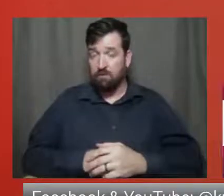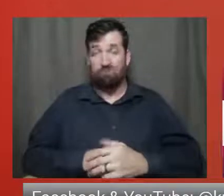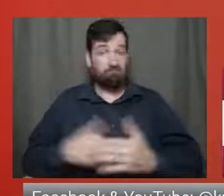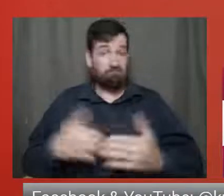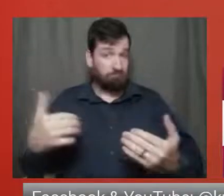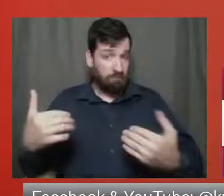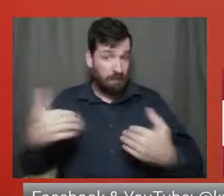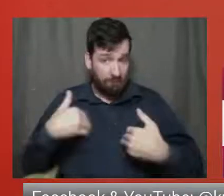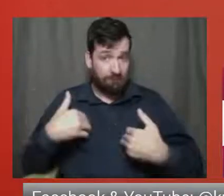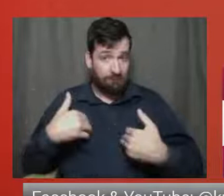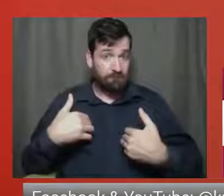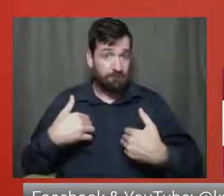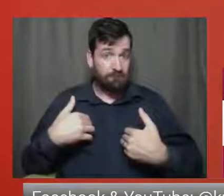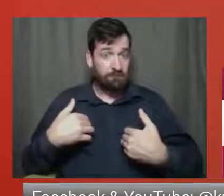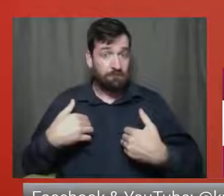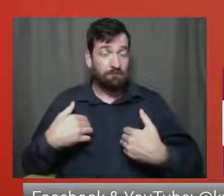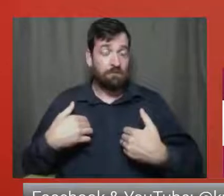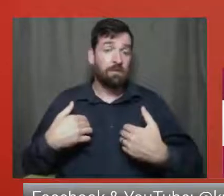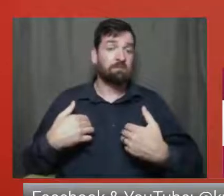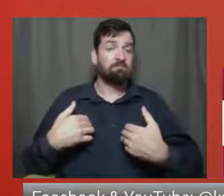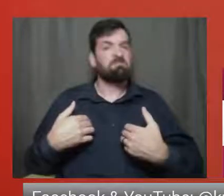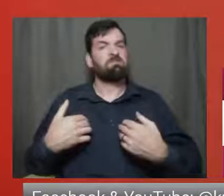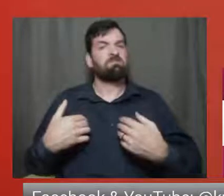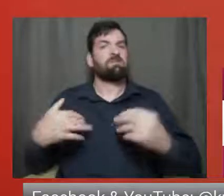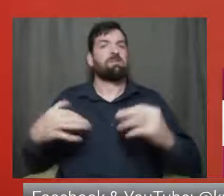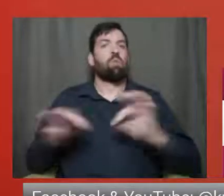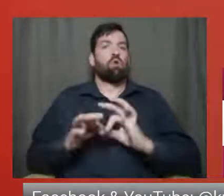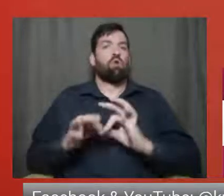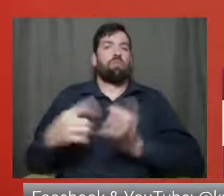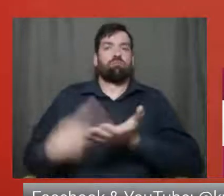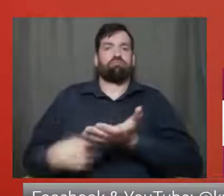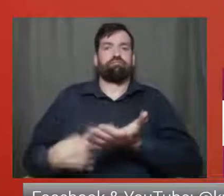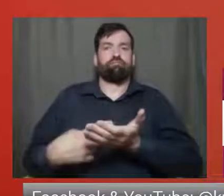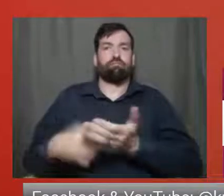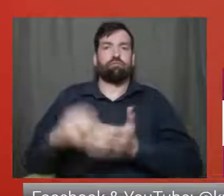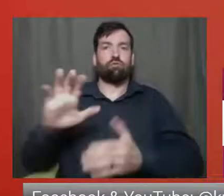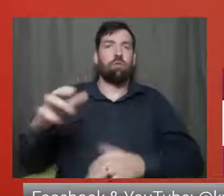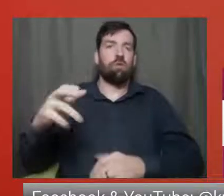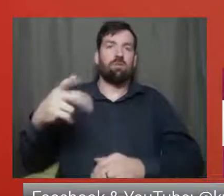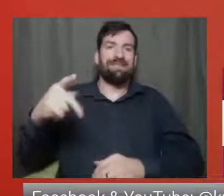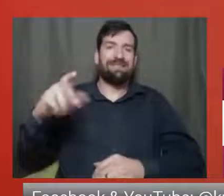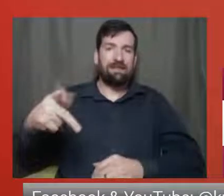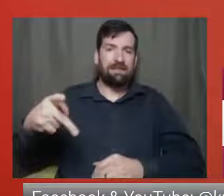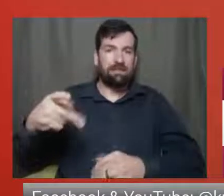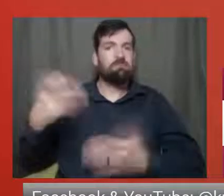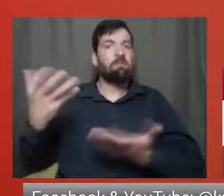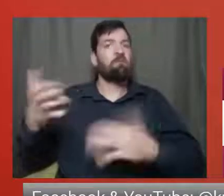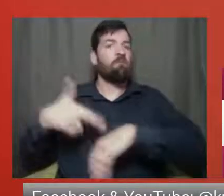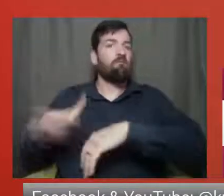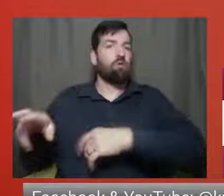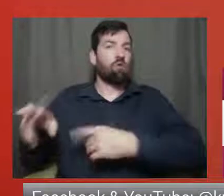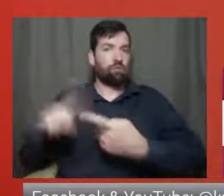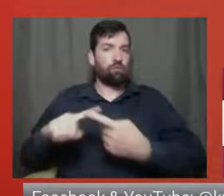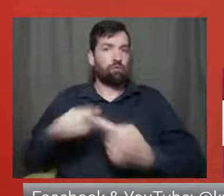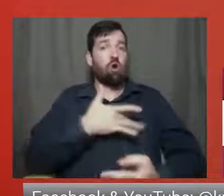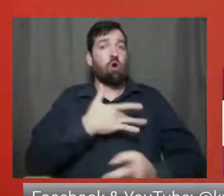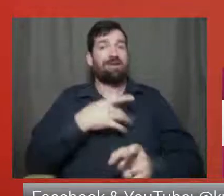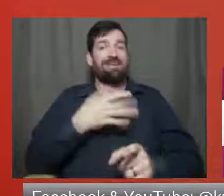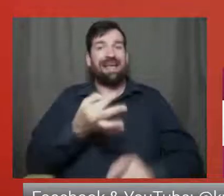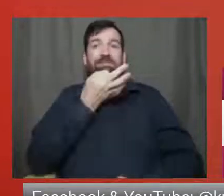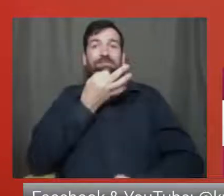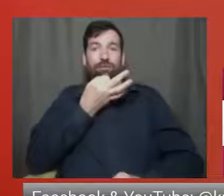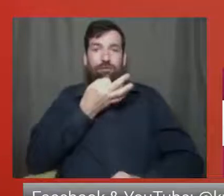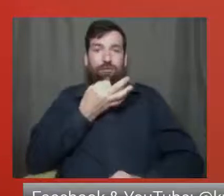symptoms, it would be warranted to speak to your primary care physician and potentially seek a referral to a heart expert to just dive into